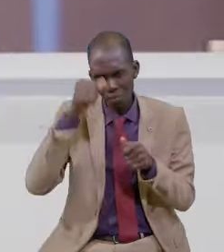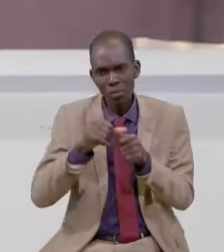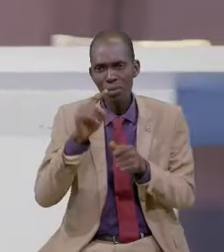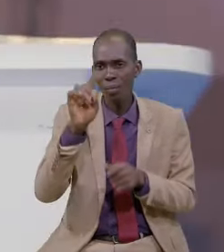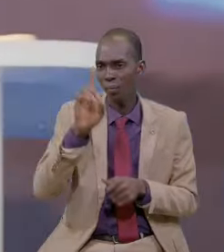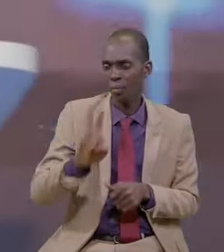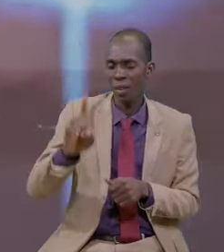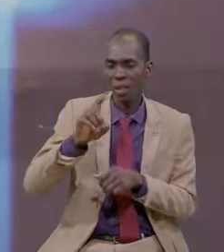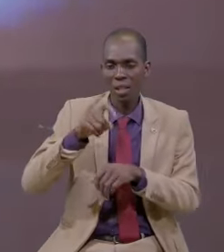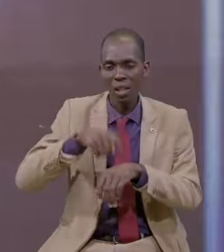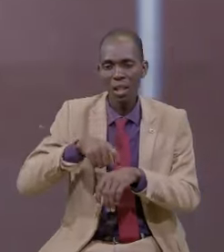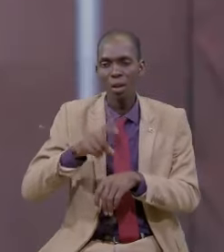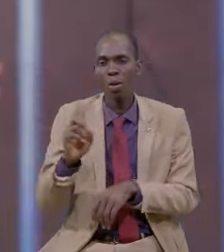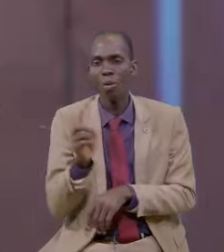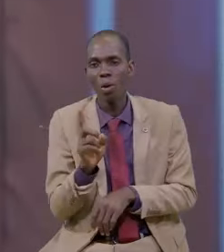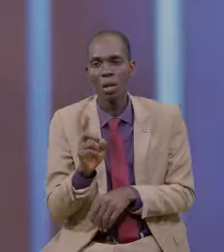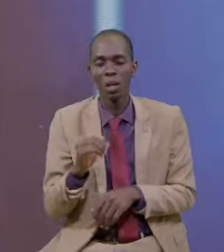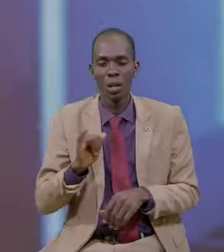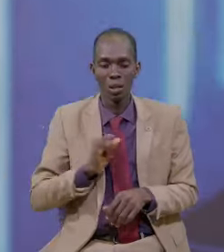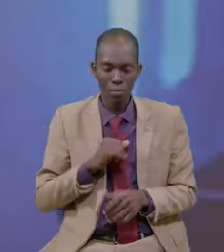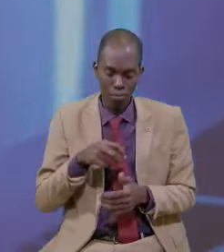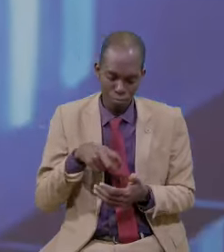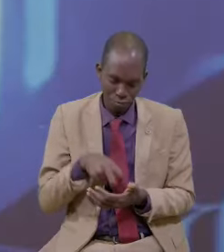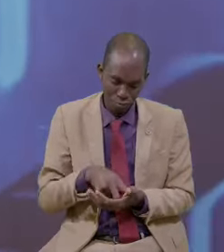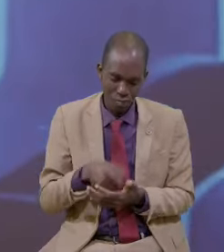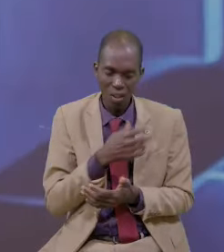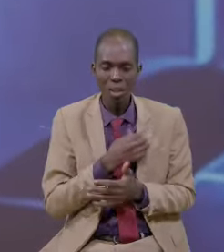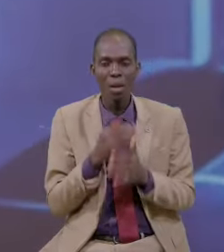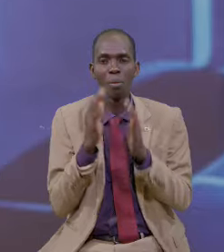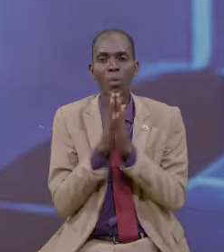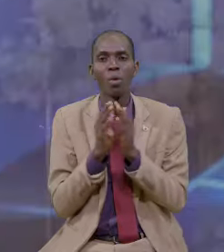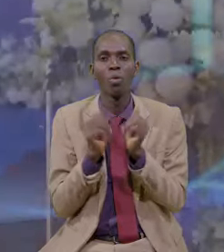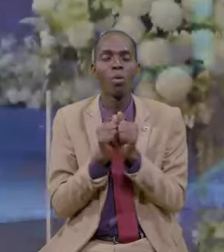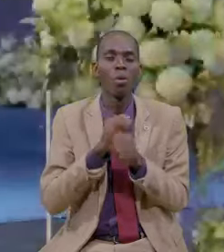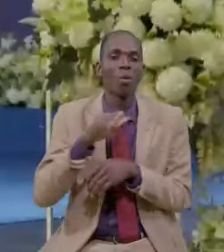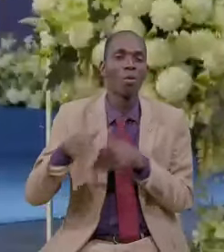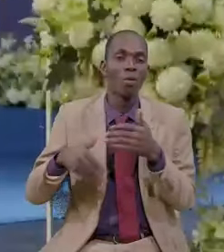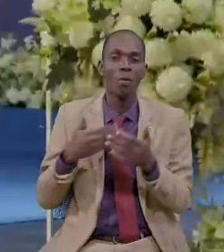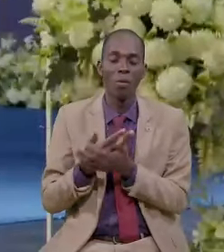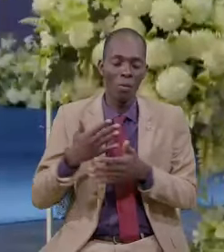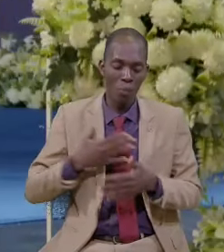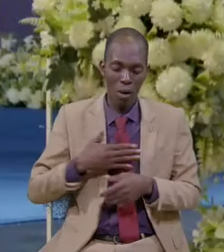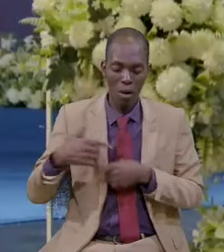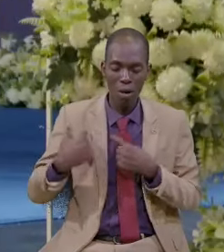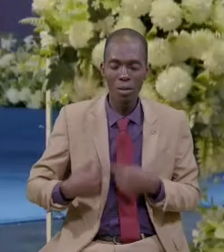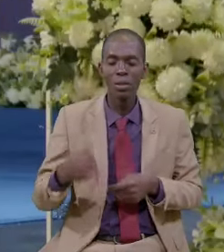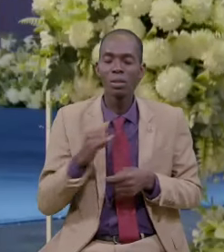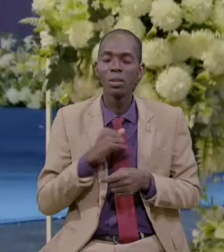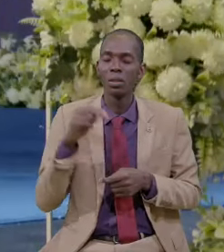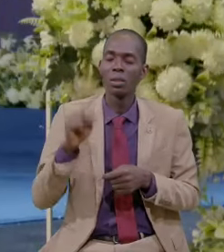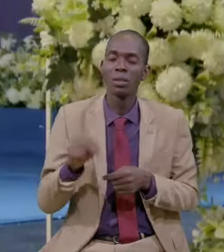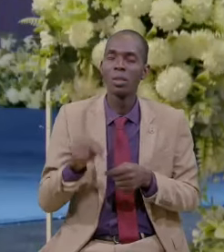time where I knelt and I prayed with all my heart. I needed